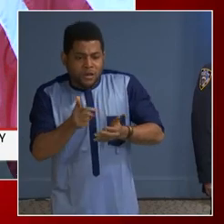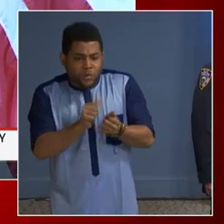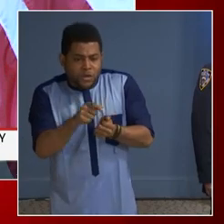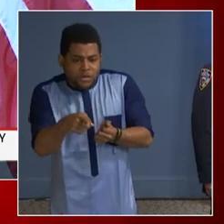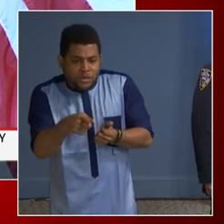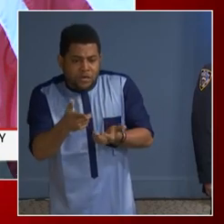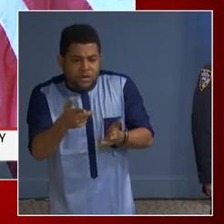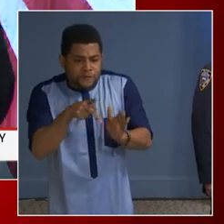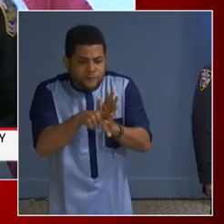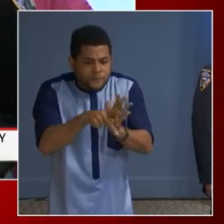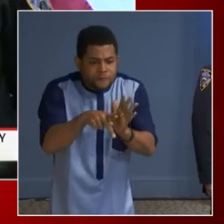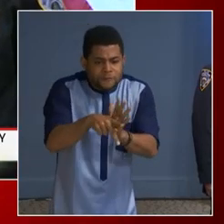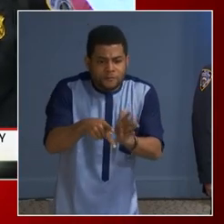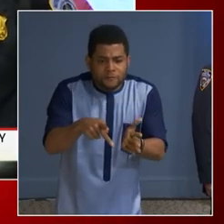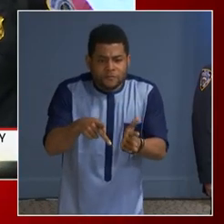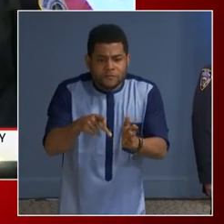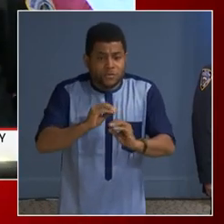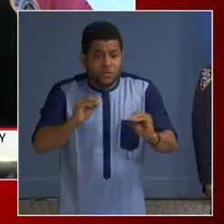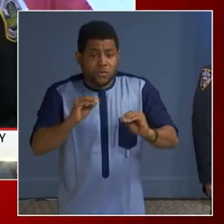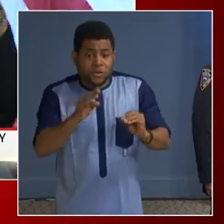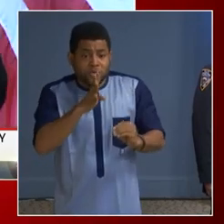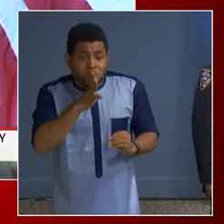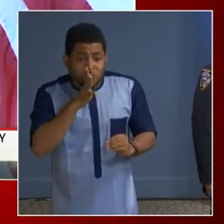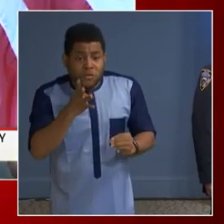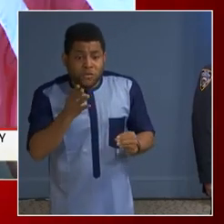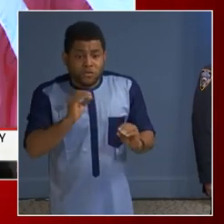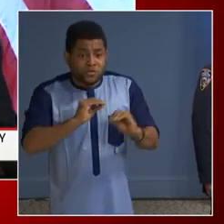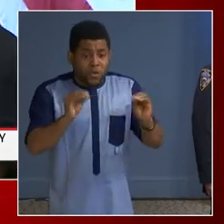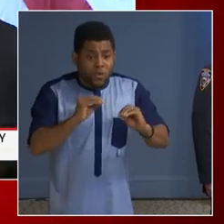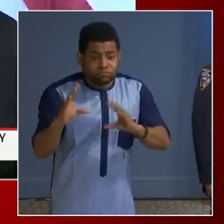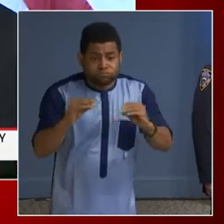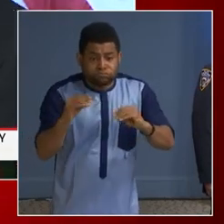all the shootings? No talking, just shooting?